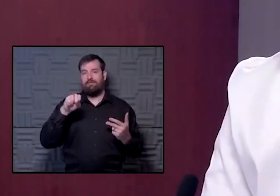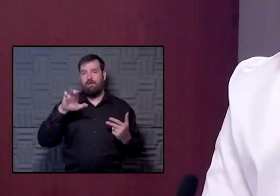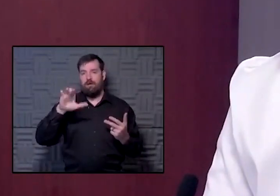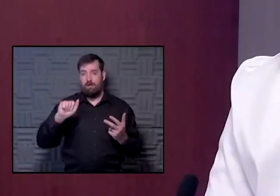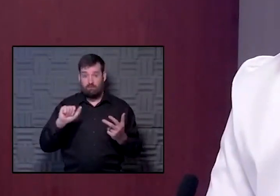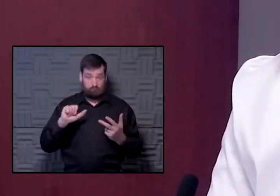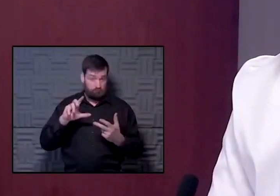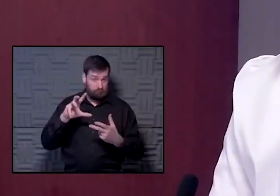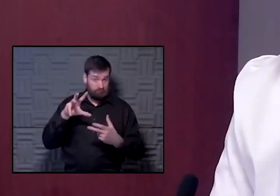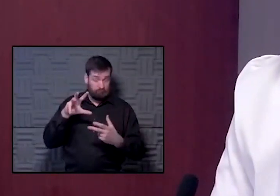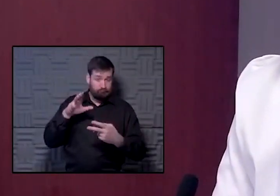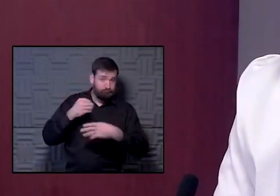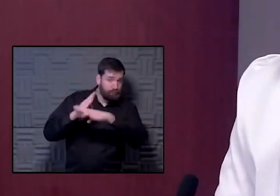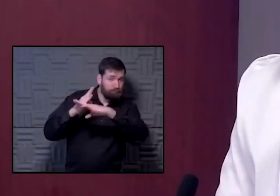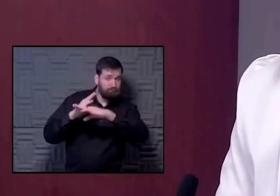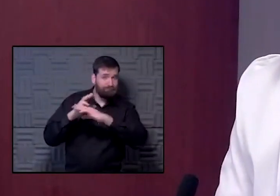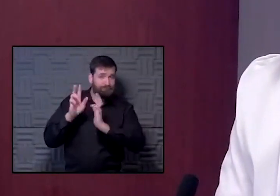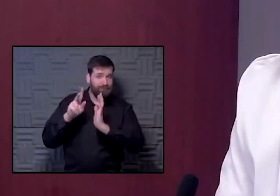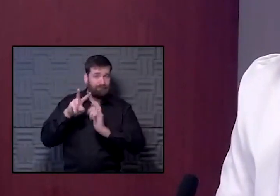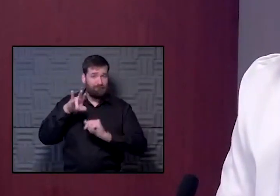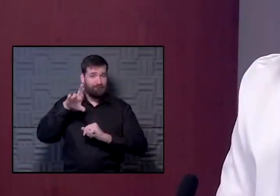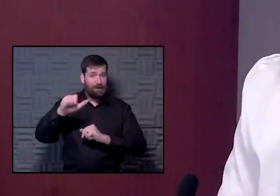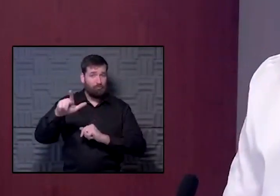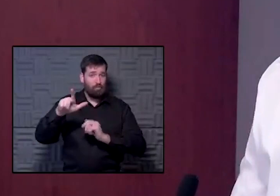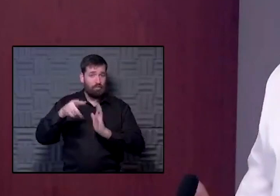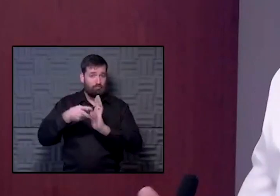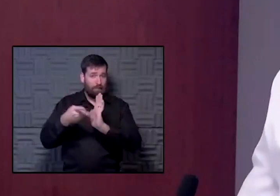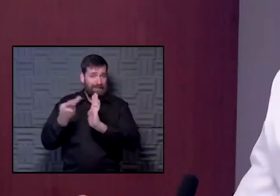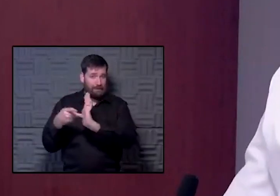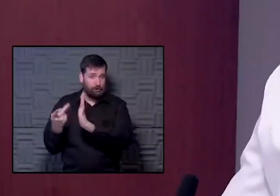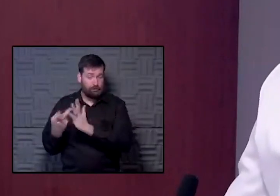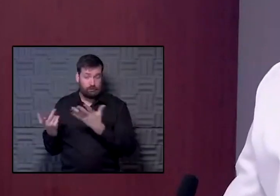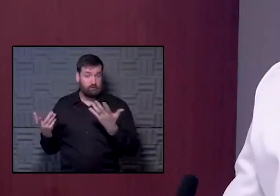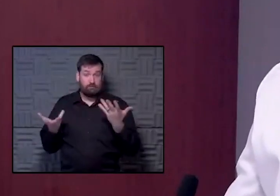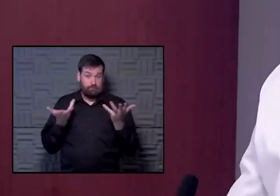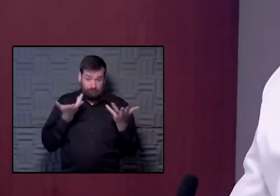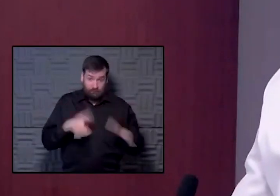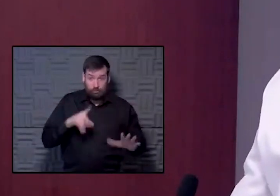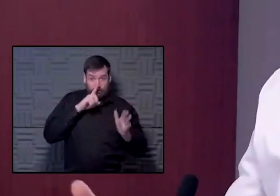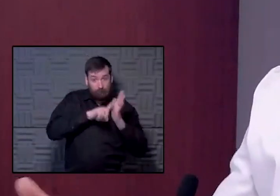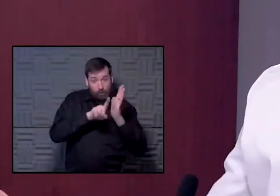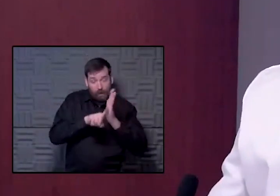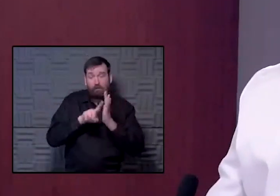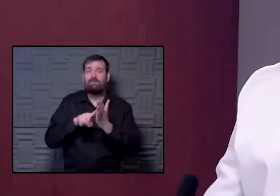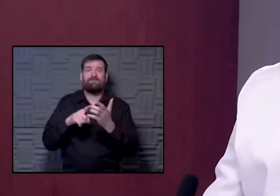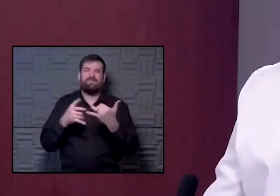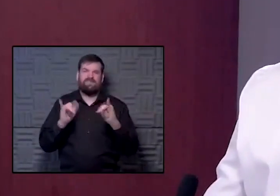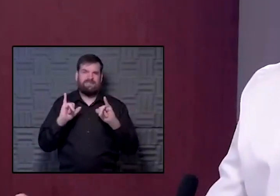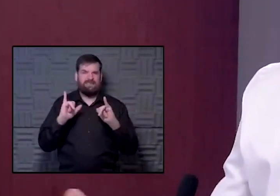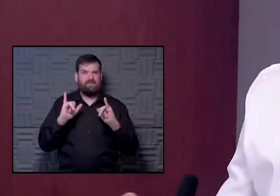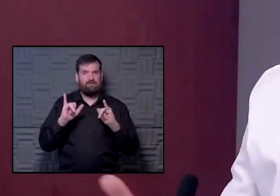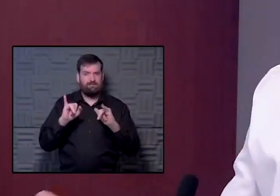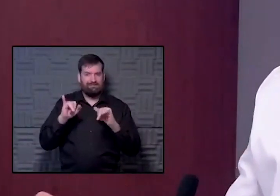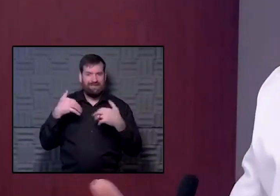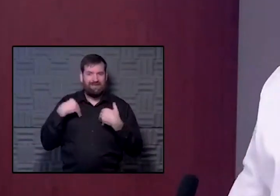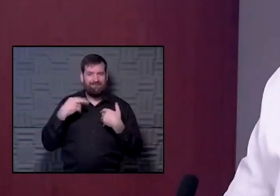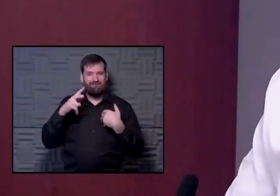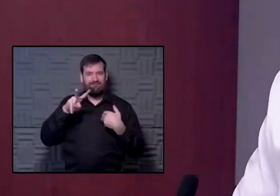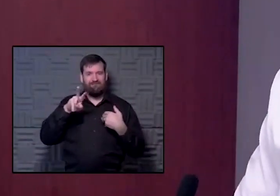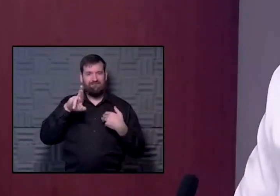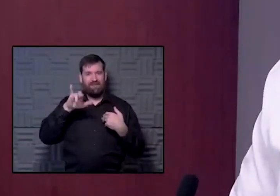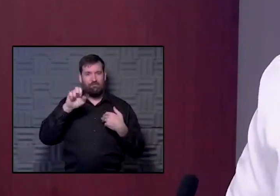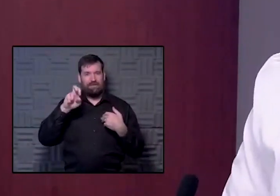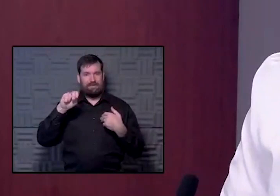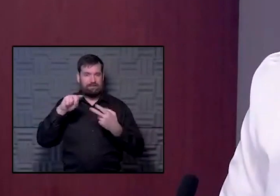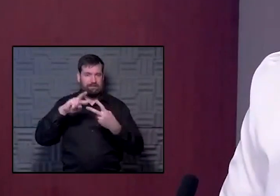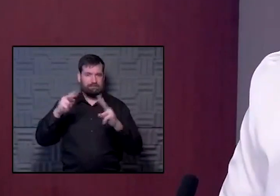with viral replication? And then even after we figured that out, then we're going to still be faced with the variants and understanding whether or not